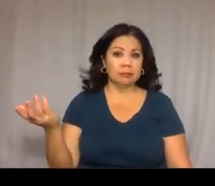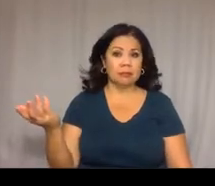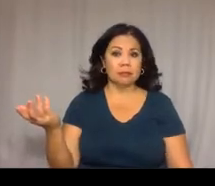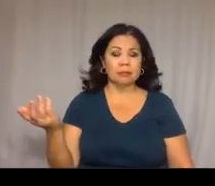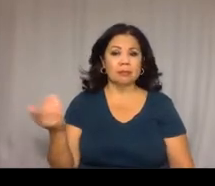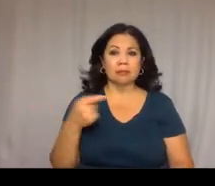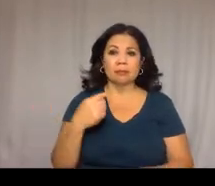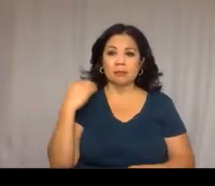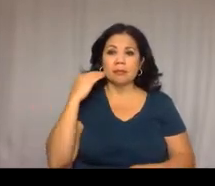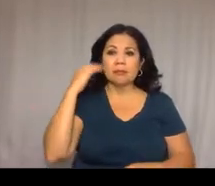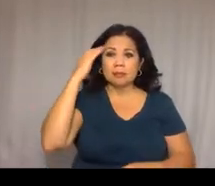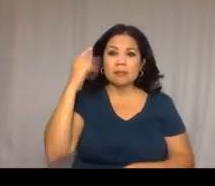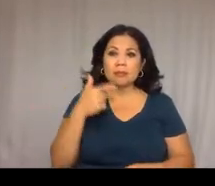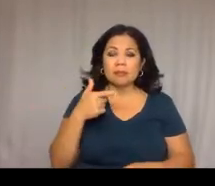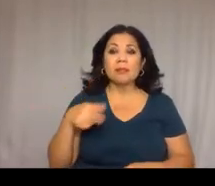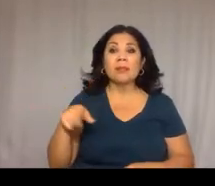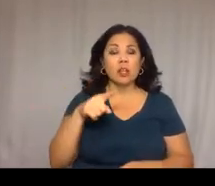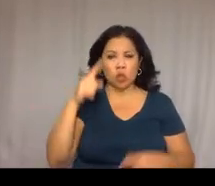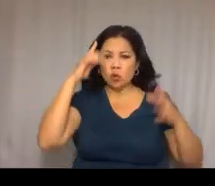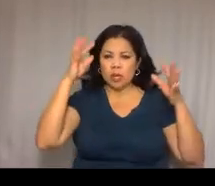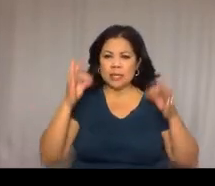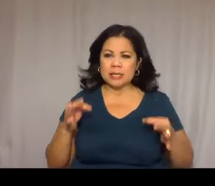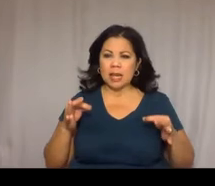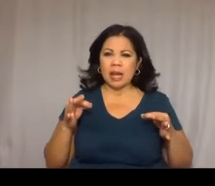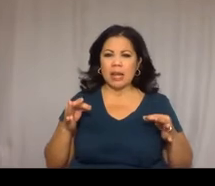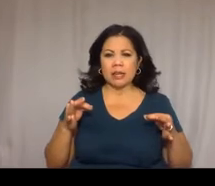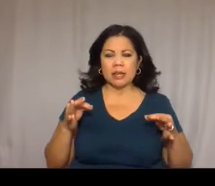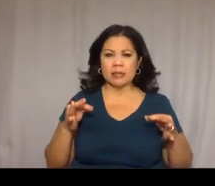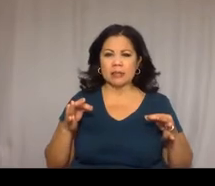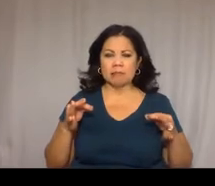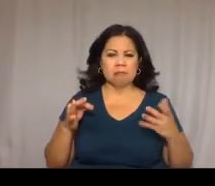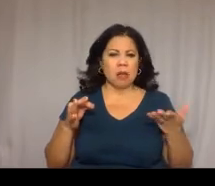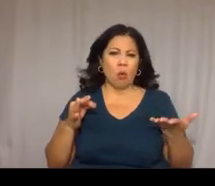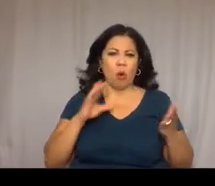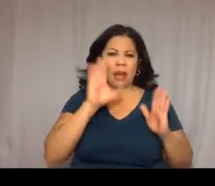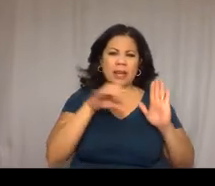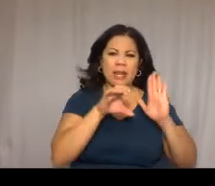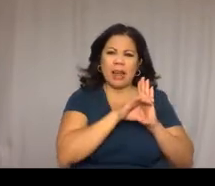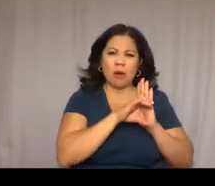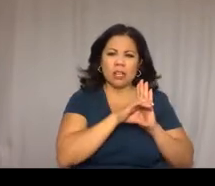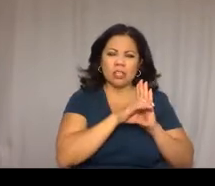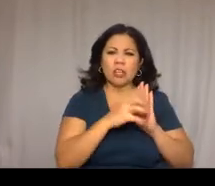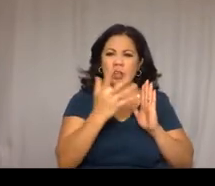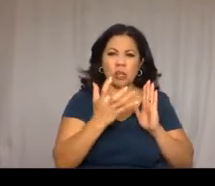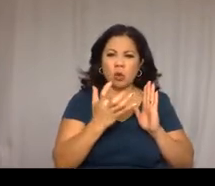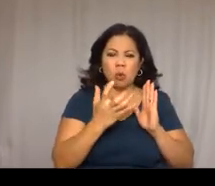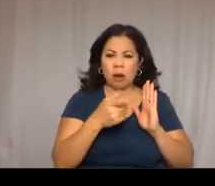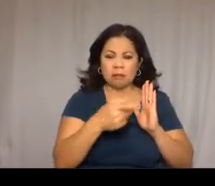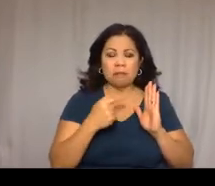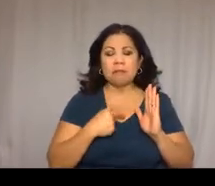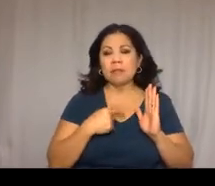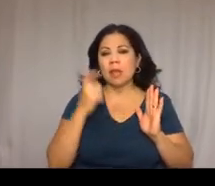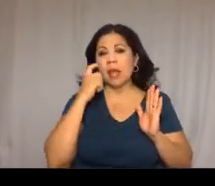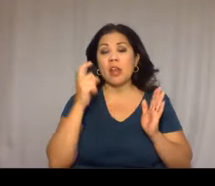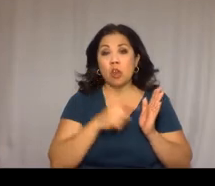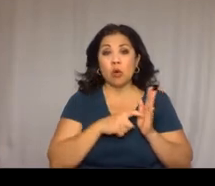guy. Next, you get to decide, what creature is this? And you notice, I'm going to bring Mike